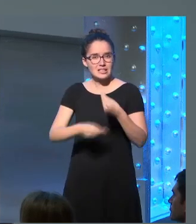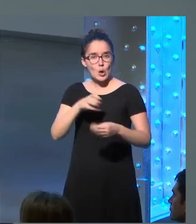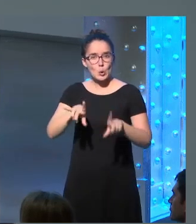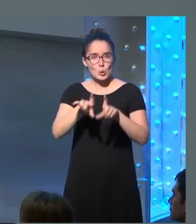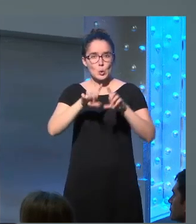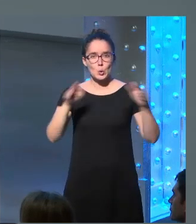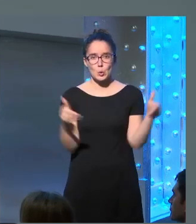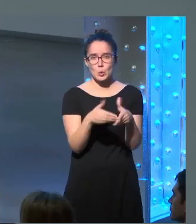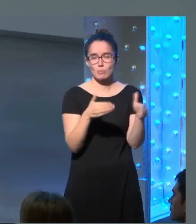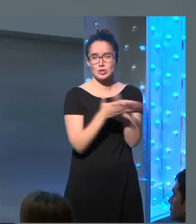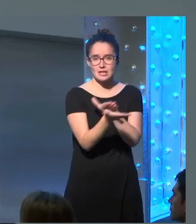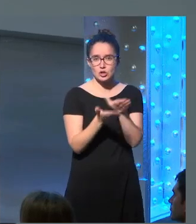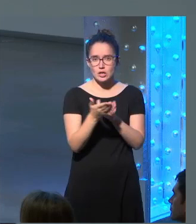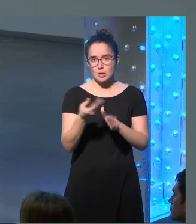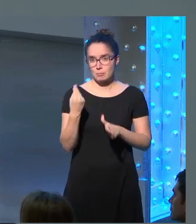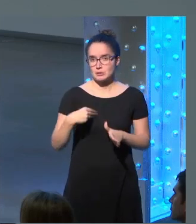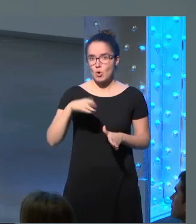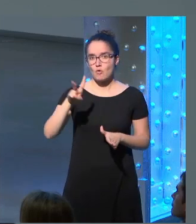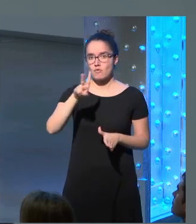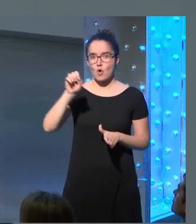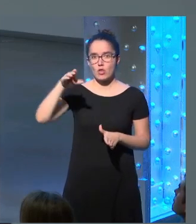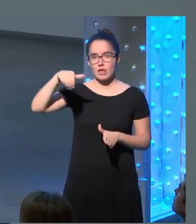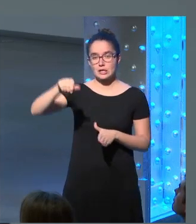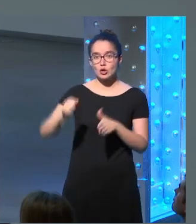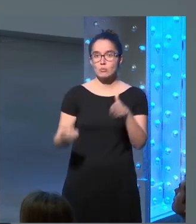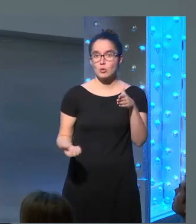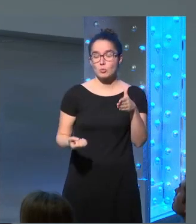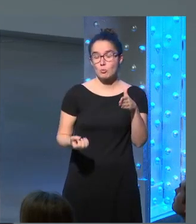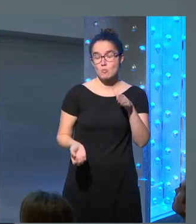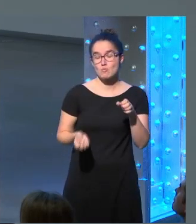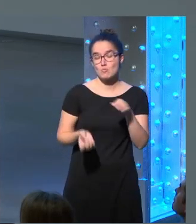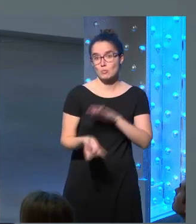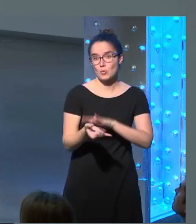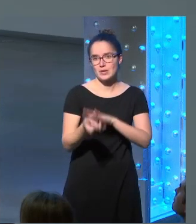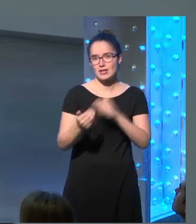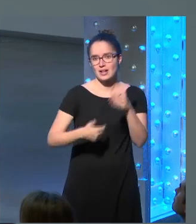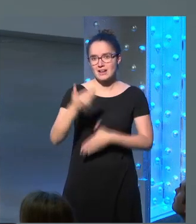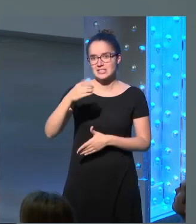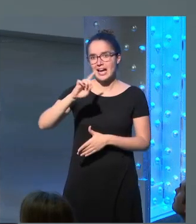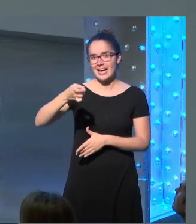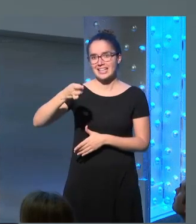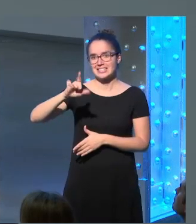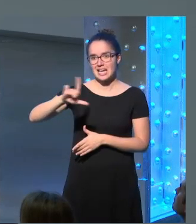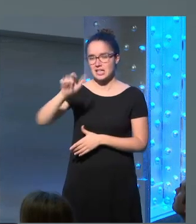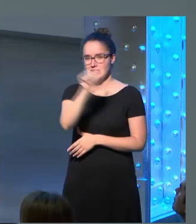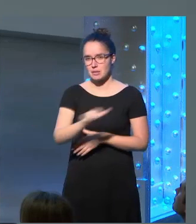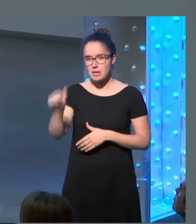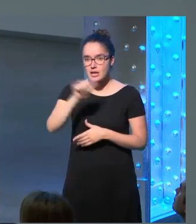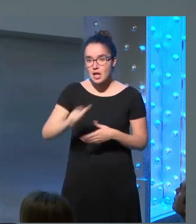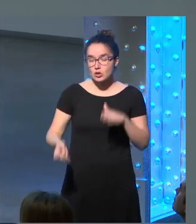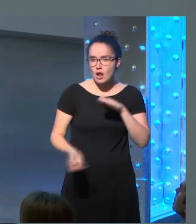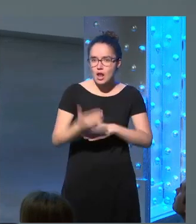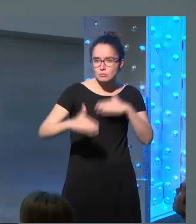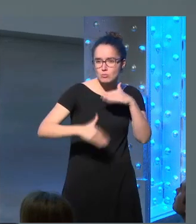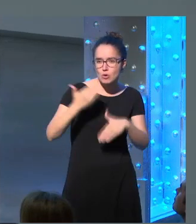balanced message. And that is being developed by several editorial groups, like for example Vocento, and publications as